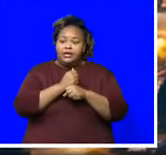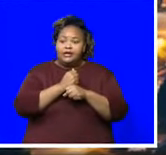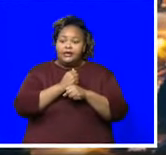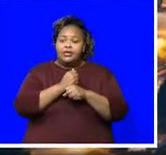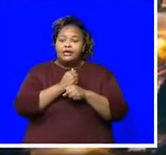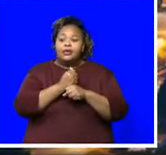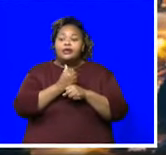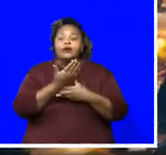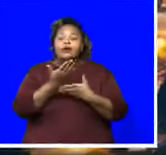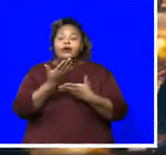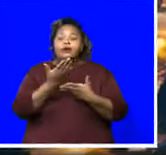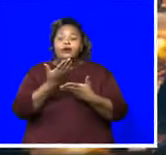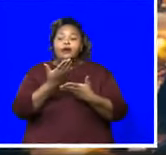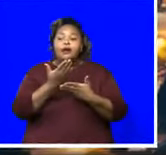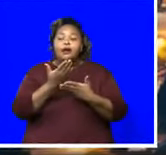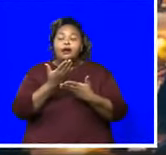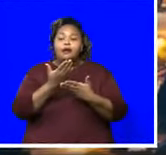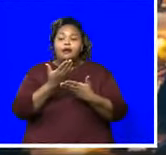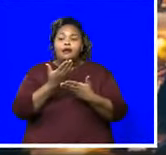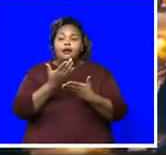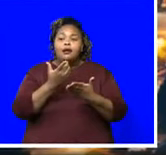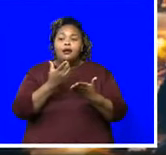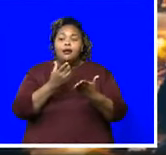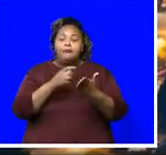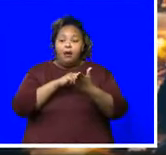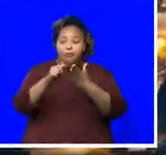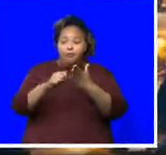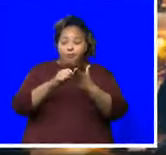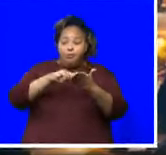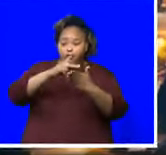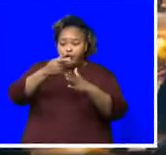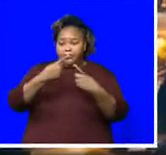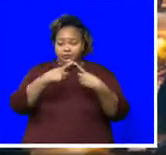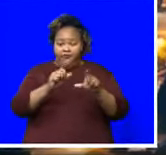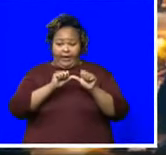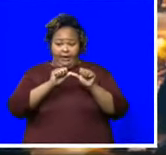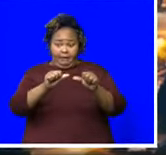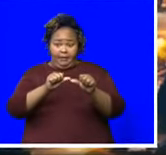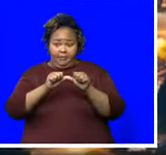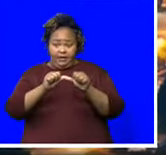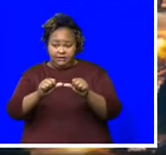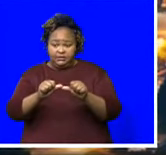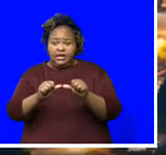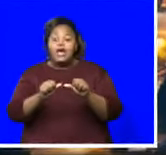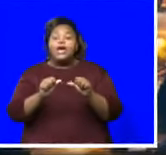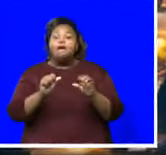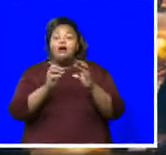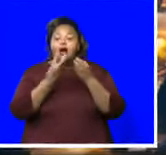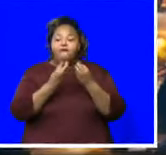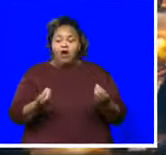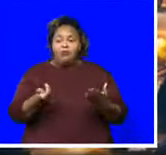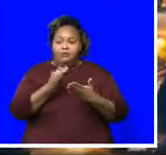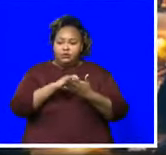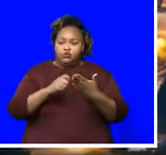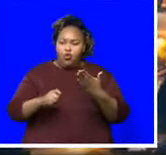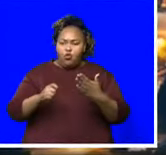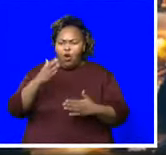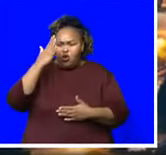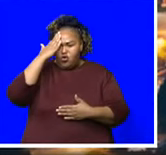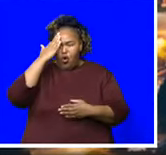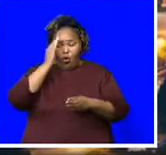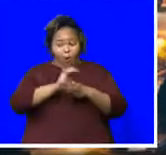lwimi lesiSwati futhi bakhone nekuphendula imibuto ngesikhathi seluhlolo. Loko-ke kuvakale ngemhloli wesifundo sesiSwati